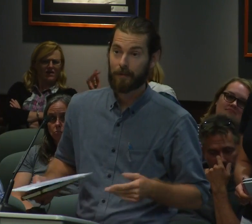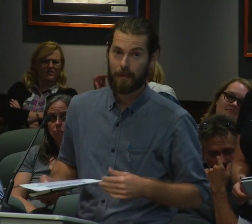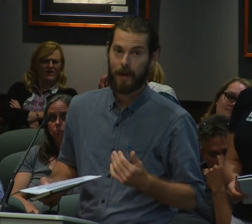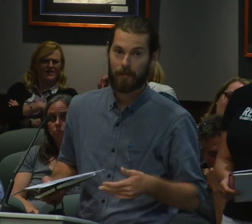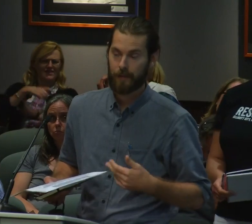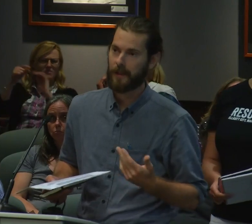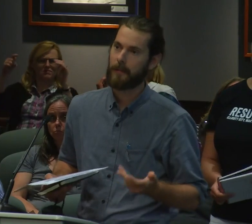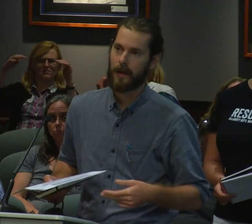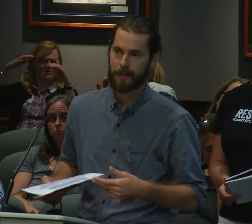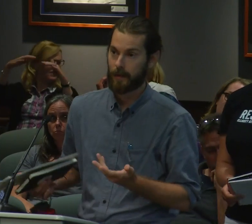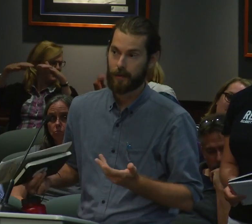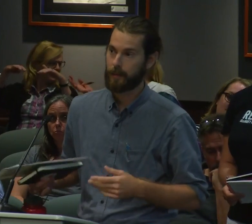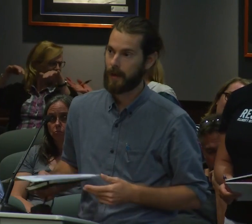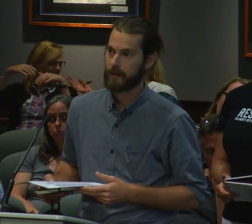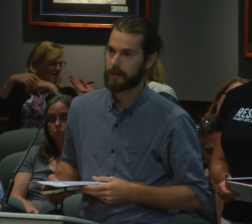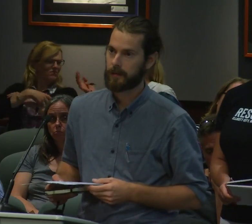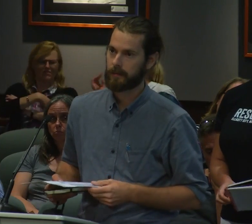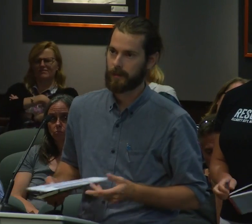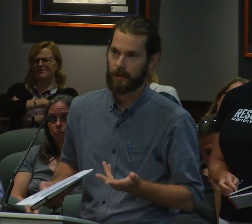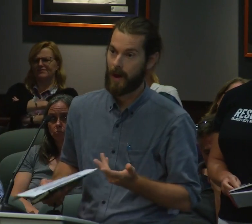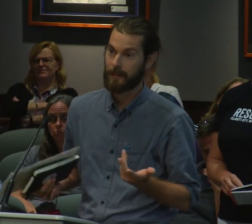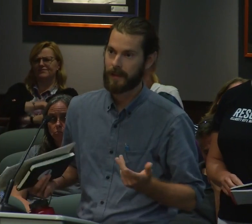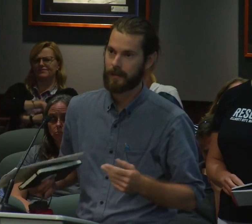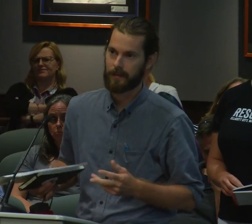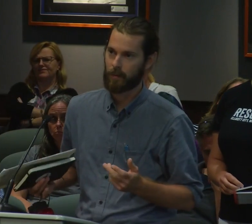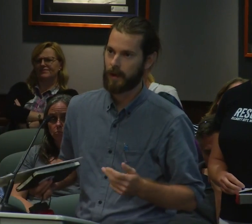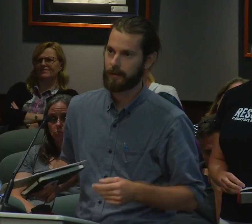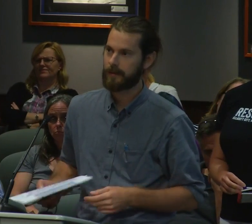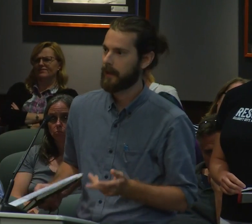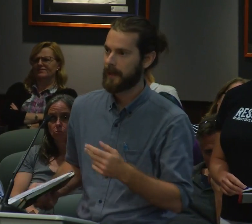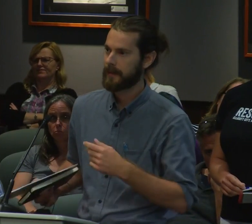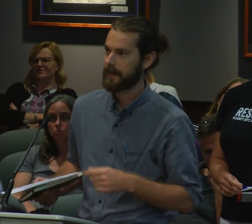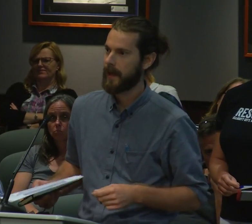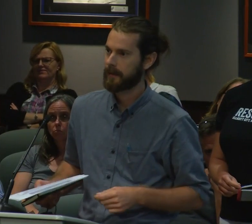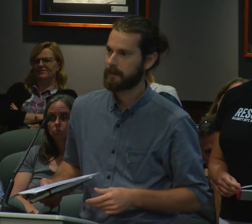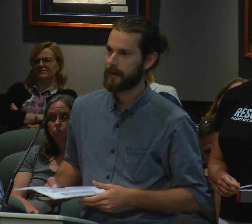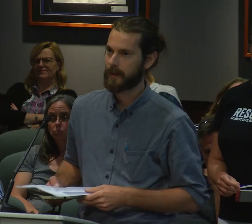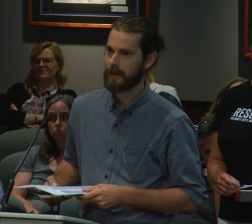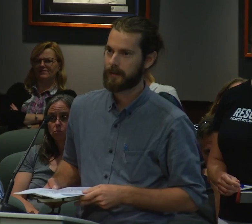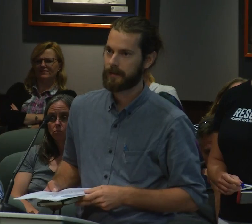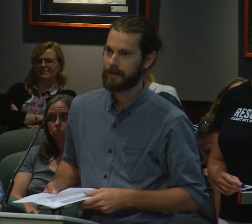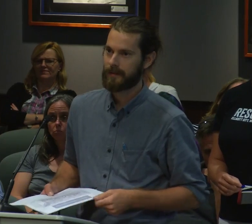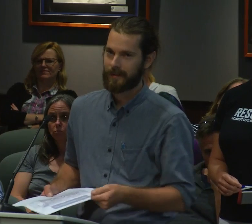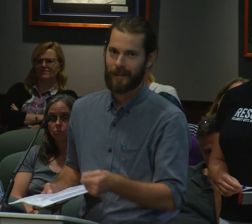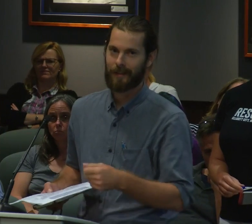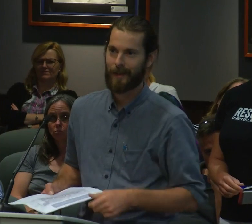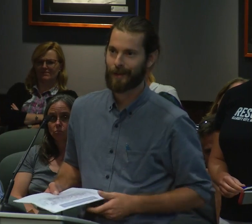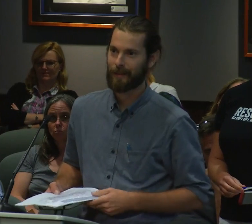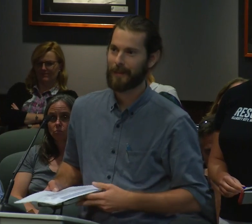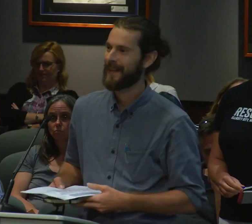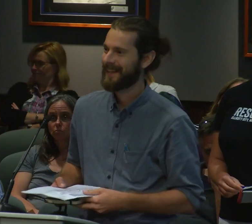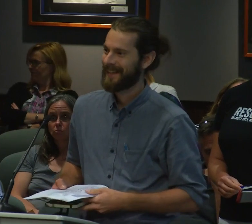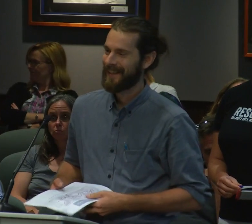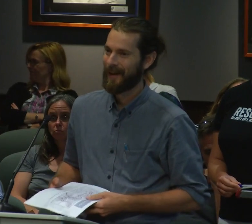idea for retrofitting ponds, but also new ponds. Opti is one. Tell them that I said that, and maybe I'll get a check in the mail